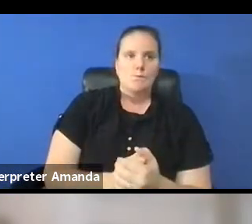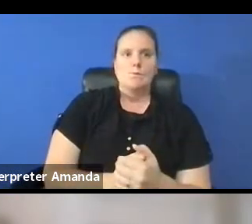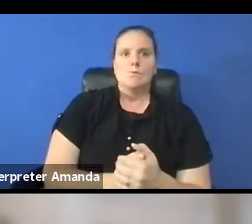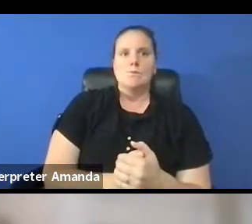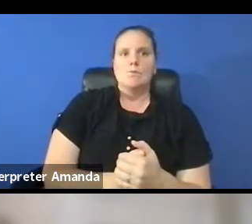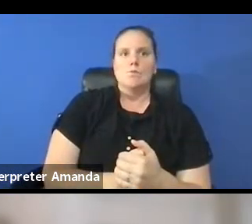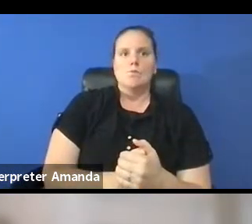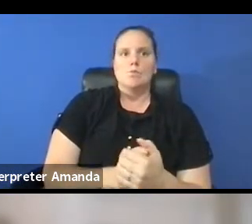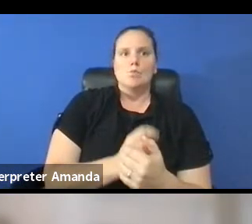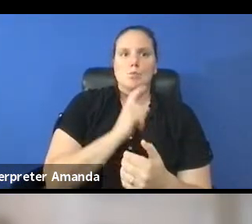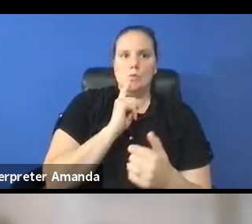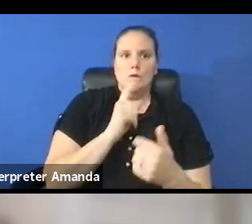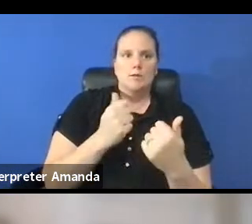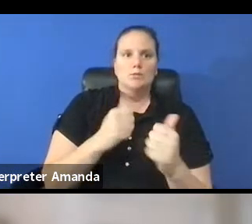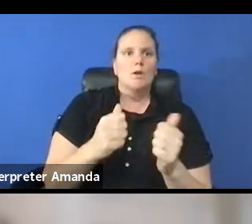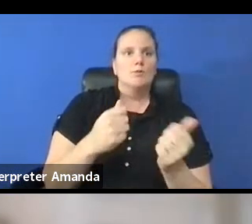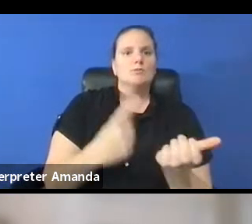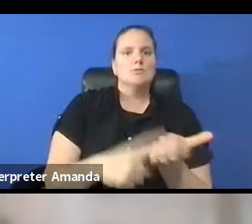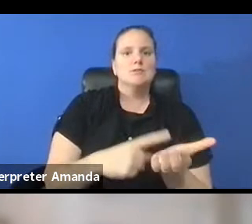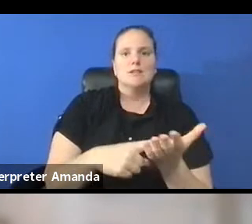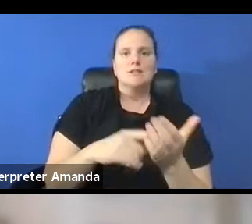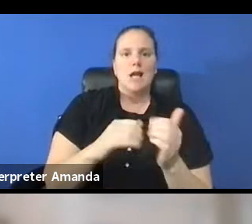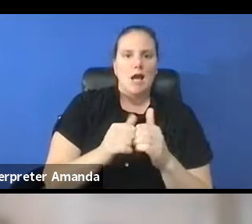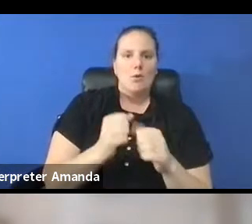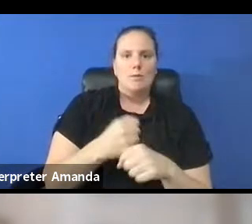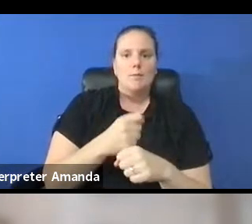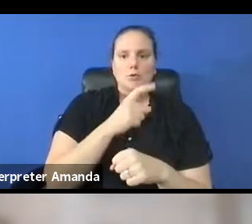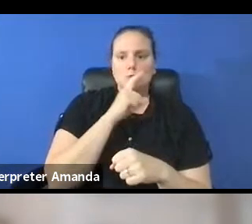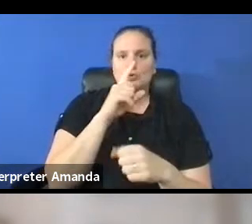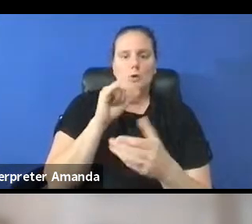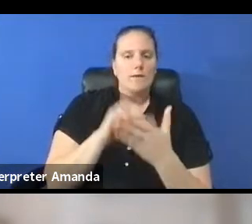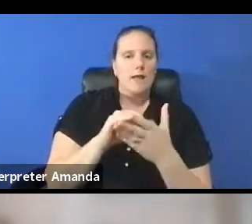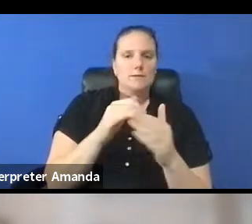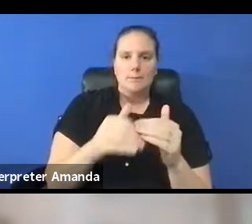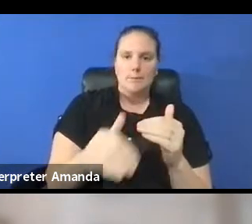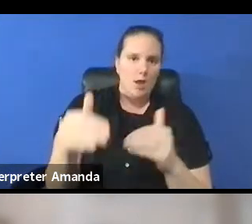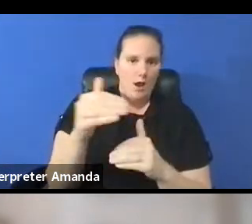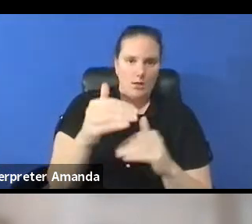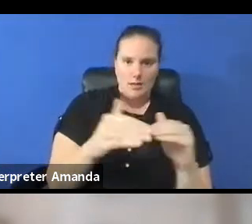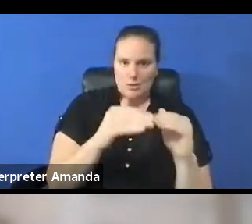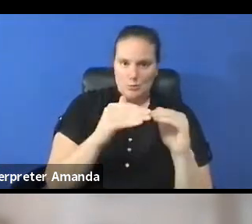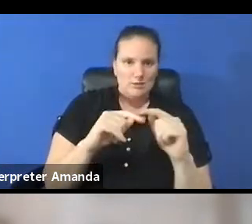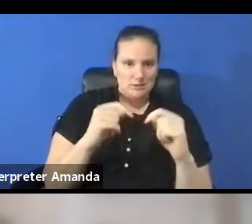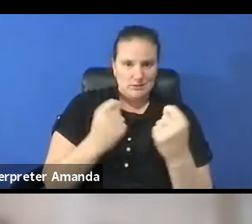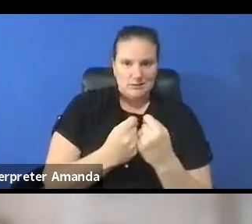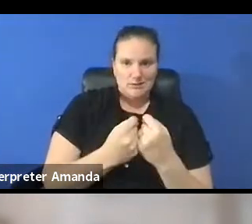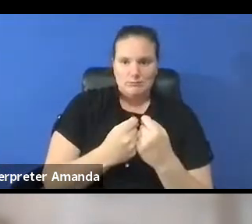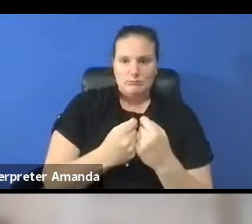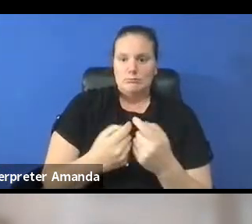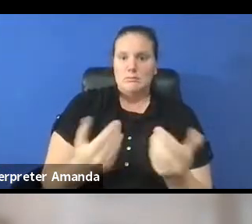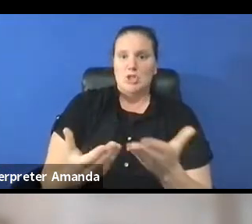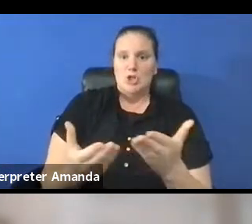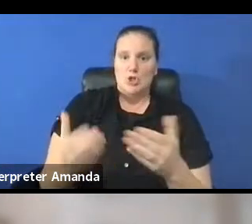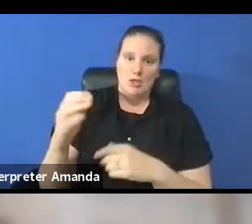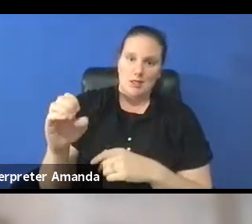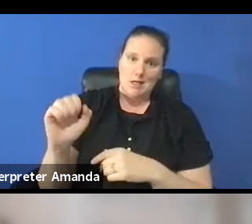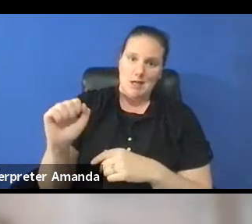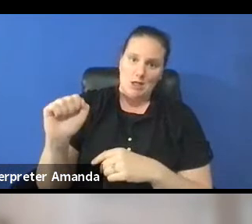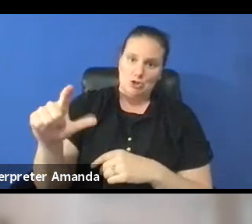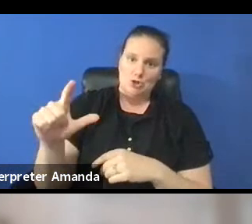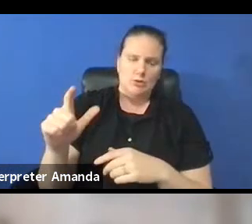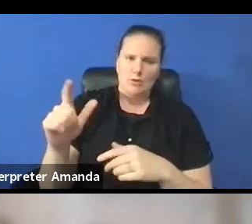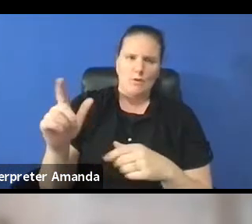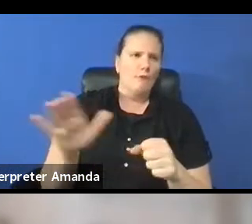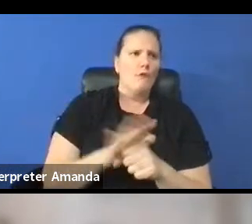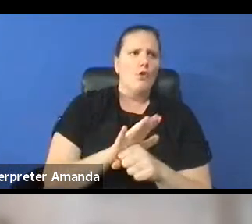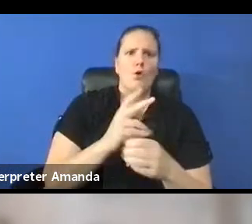really trying to talk about, again, how do we make sure that this goes beyond just the equity team and here at the EAG, but throughout the entire